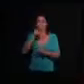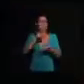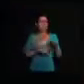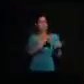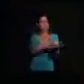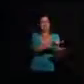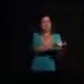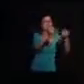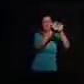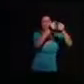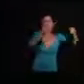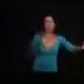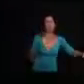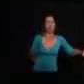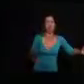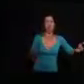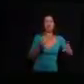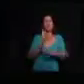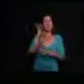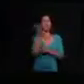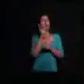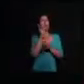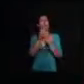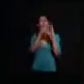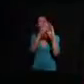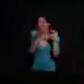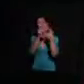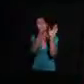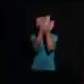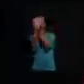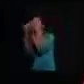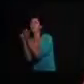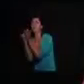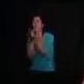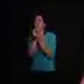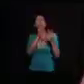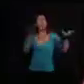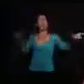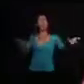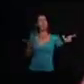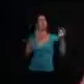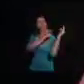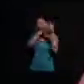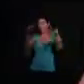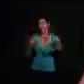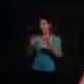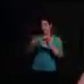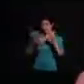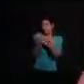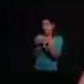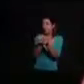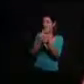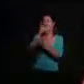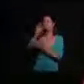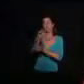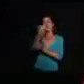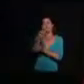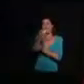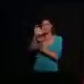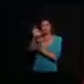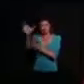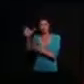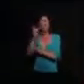you. And for everyone for sharing their stories, and really for all participants for coming to our organization and for participating in